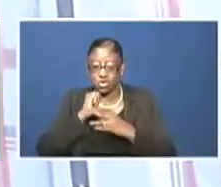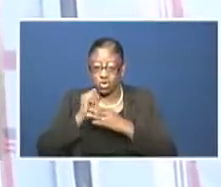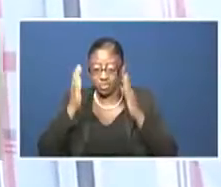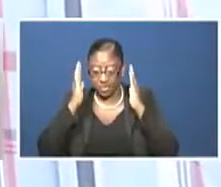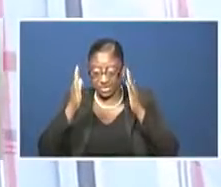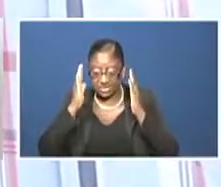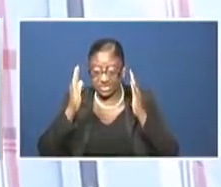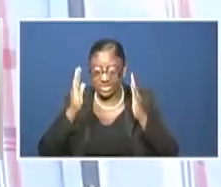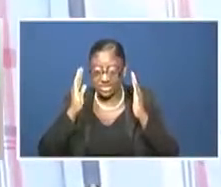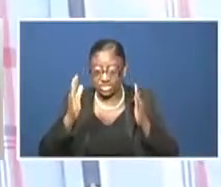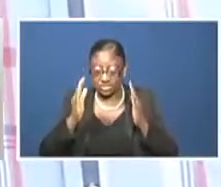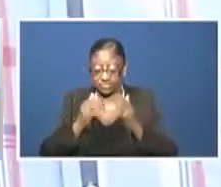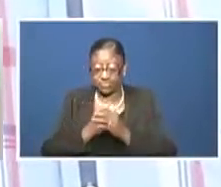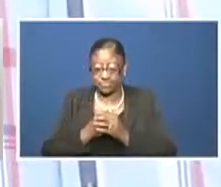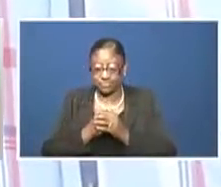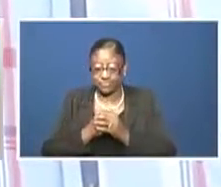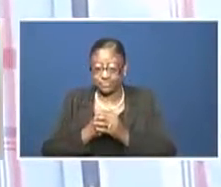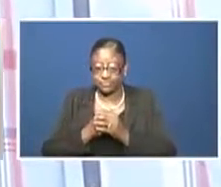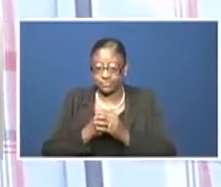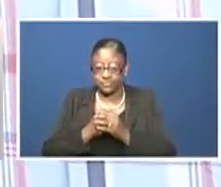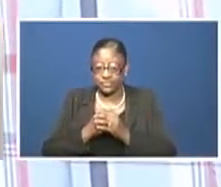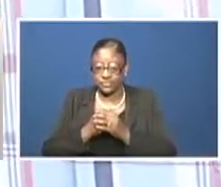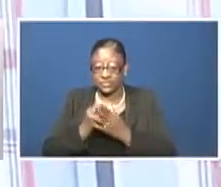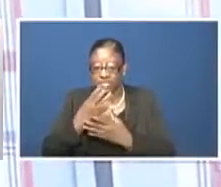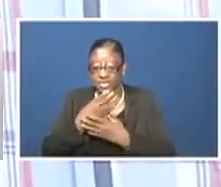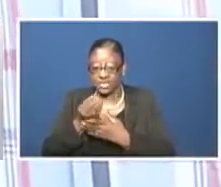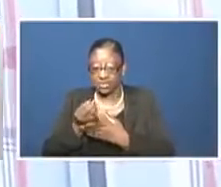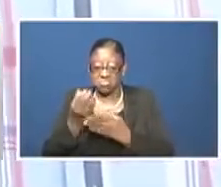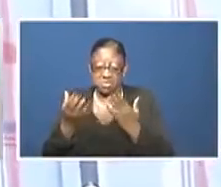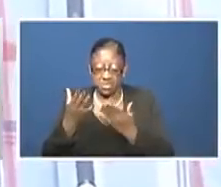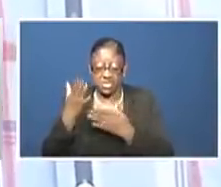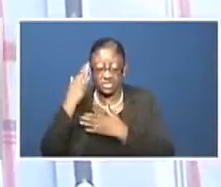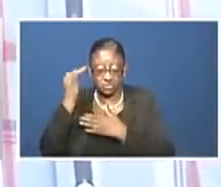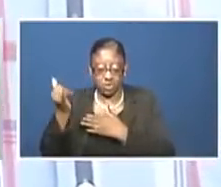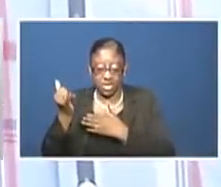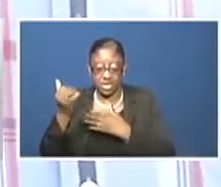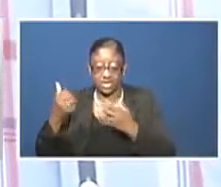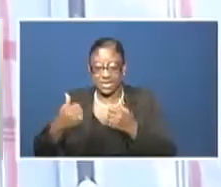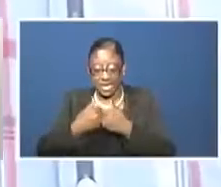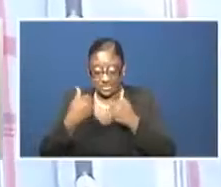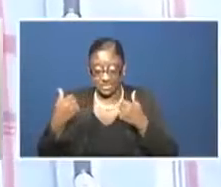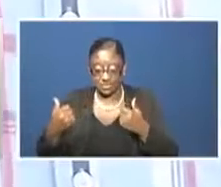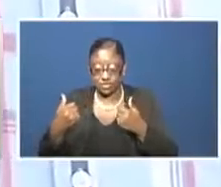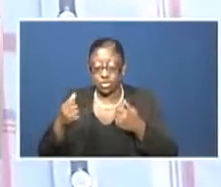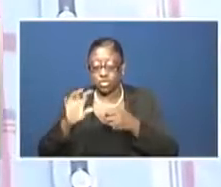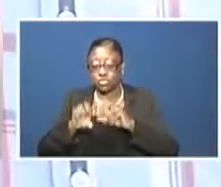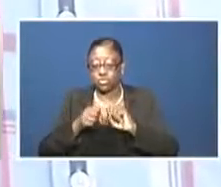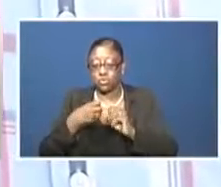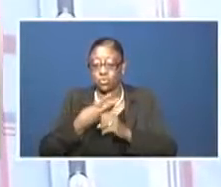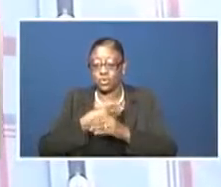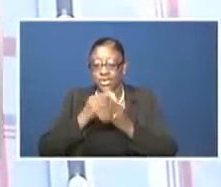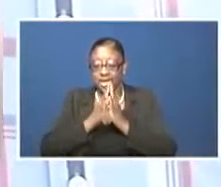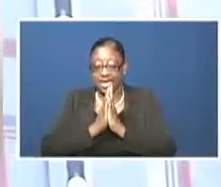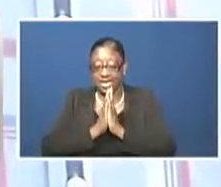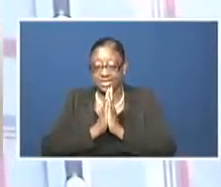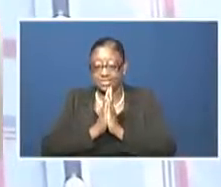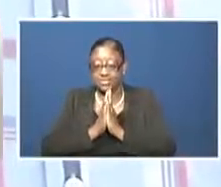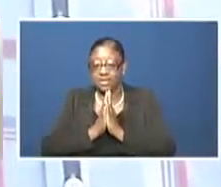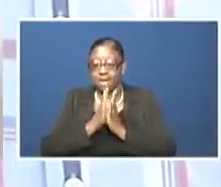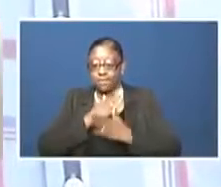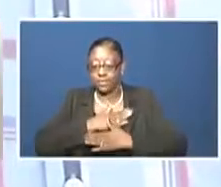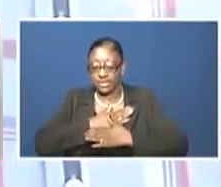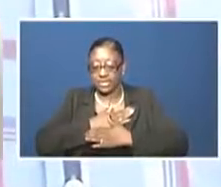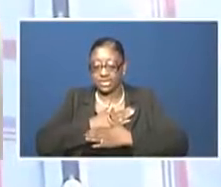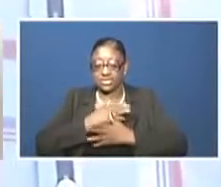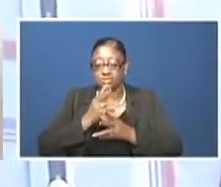exercising the necessary care and attention is basically the cause of these accidents. And so we admonish the motoring public to